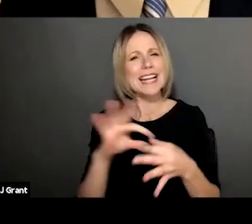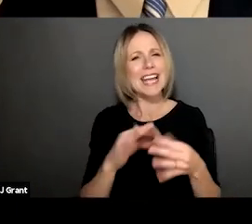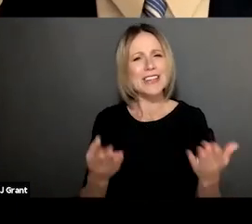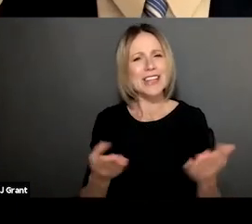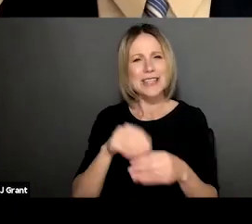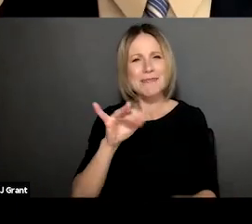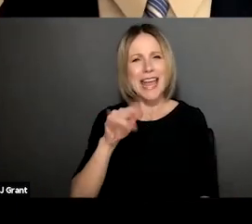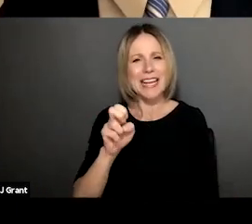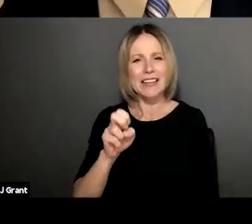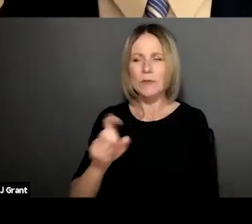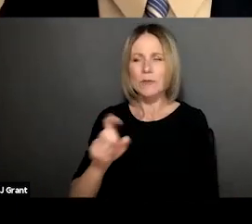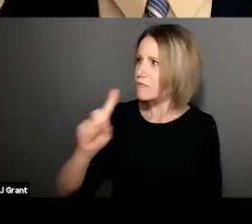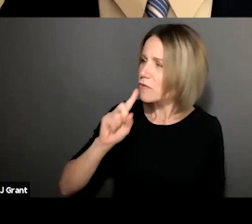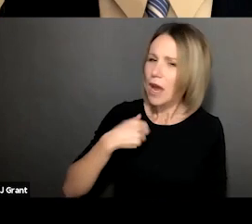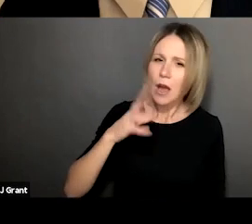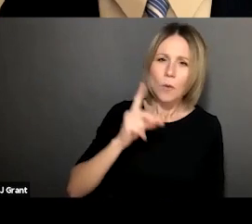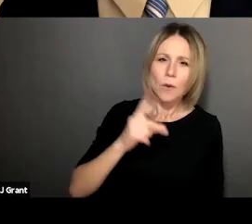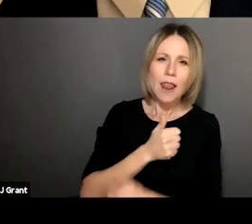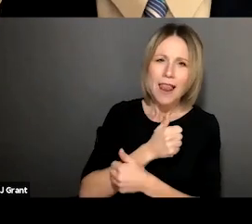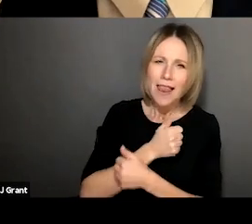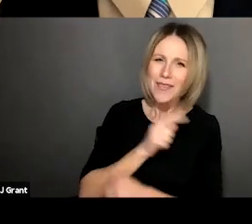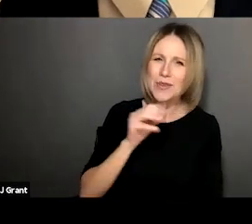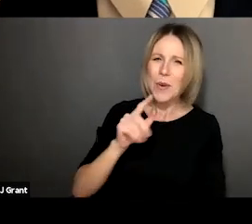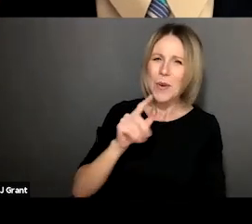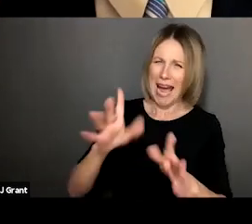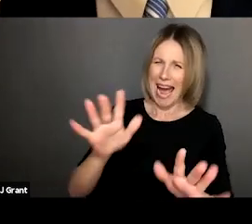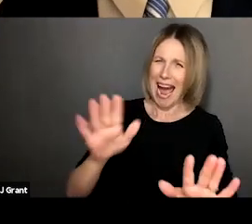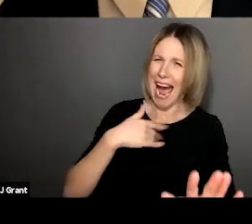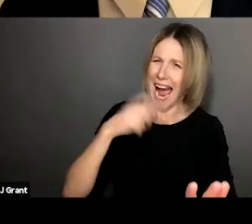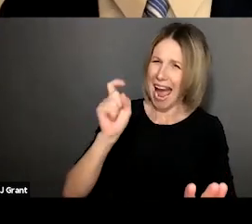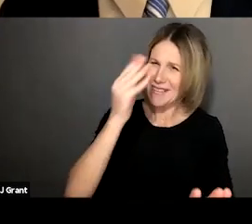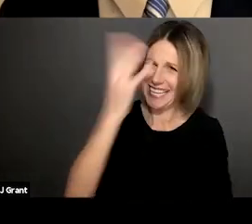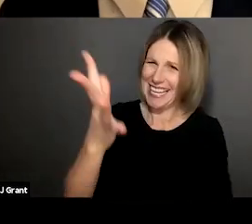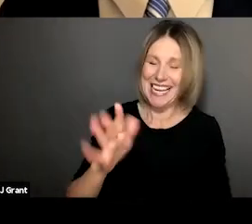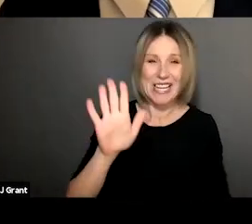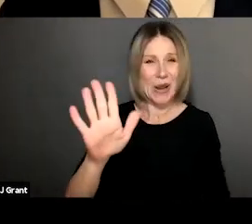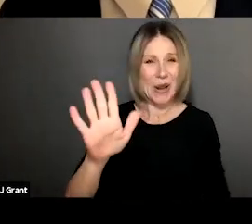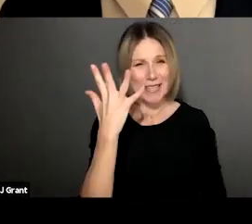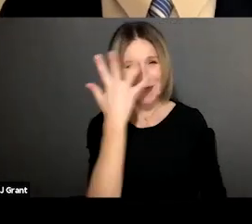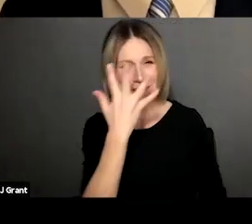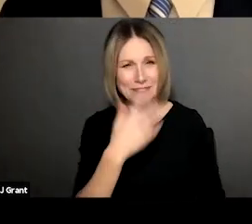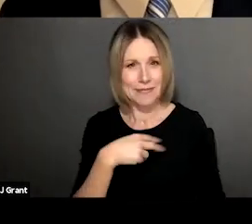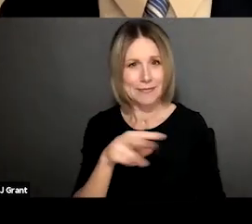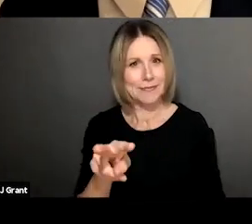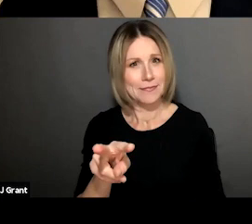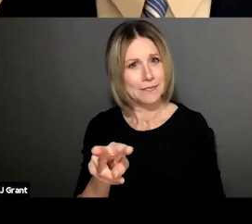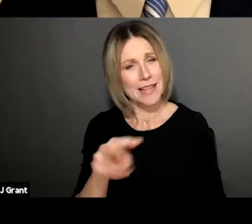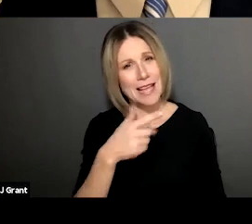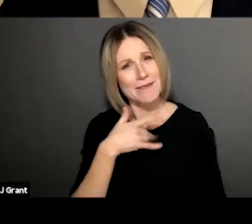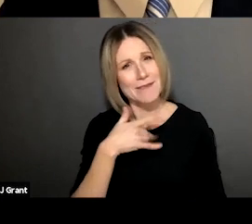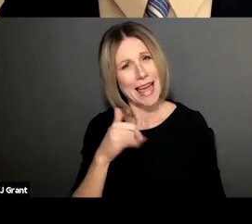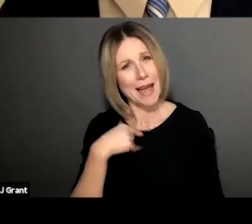the bat that it is deeply unsettling talking to an avatar like this. I feel a little bit like I'm in a video